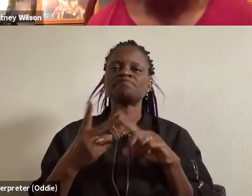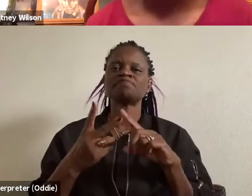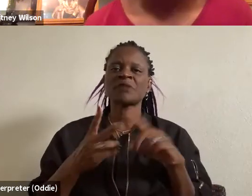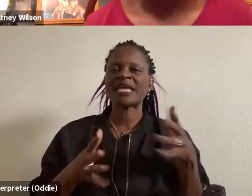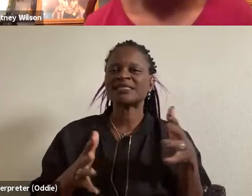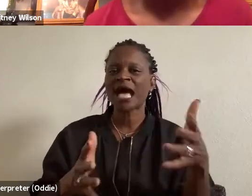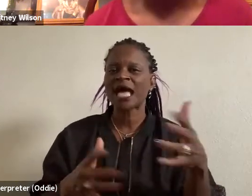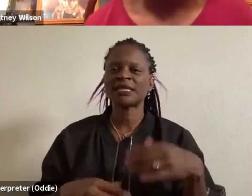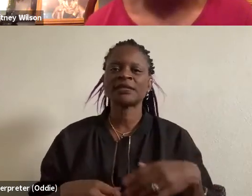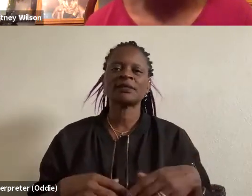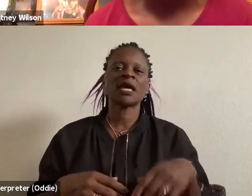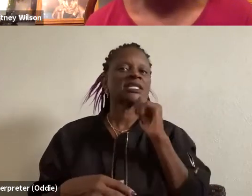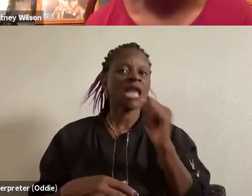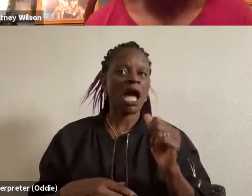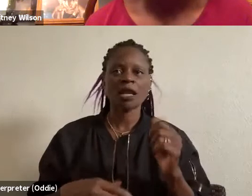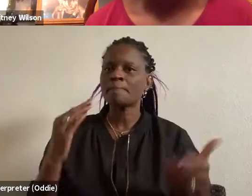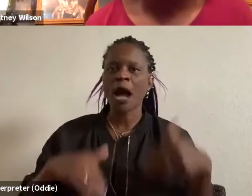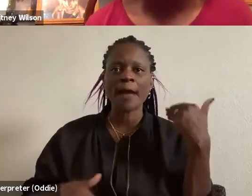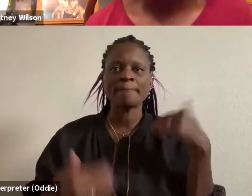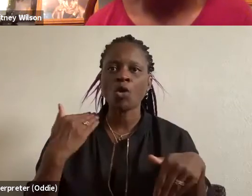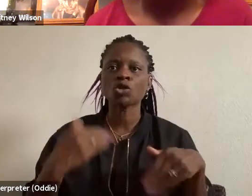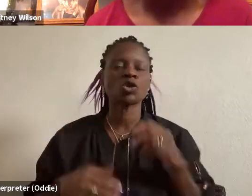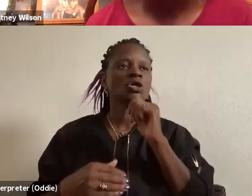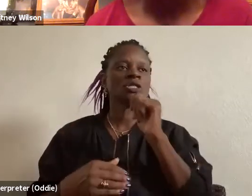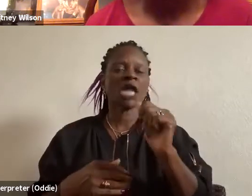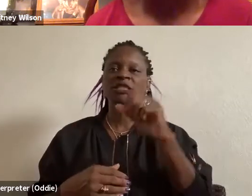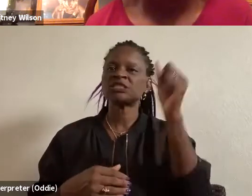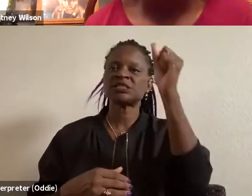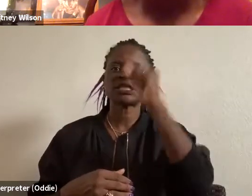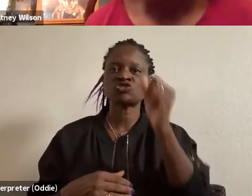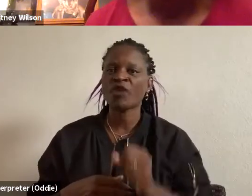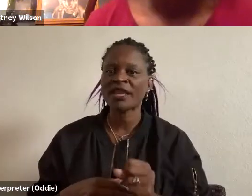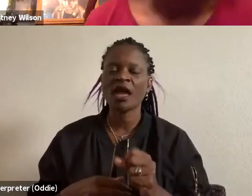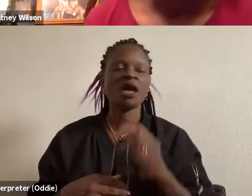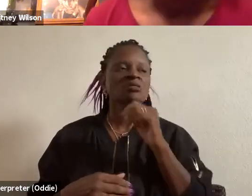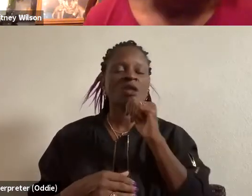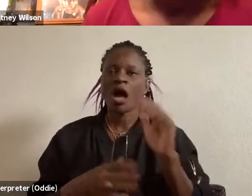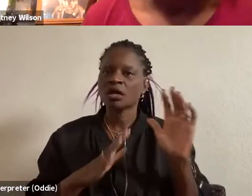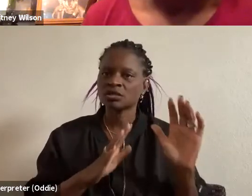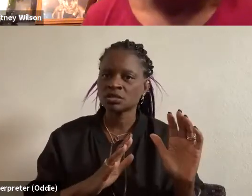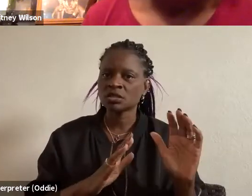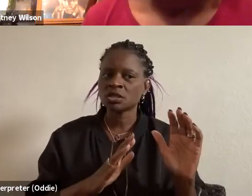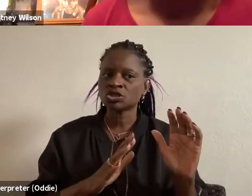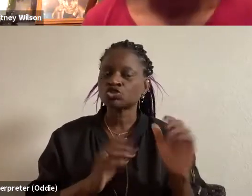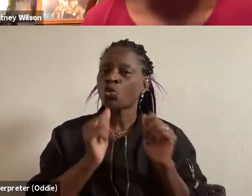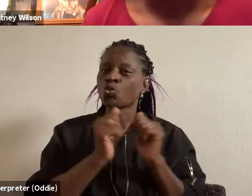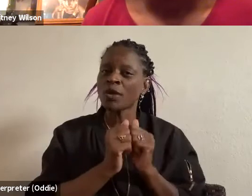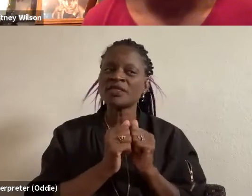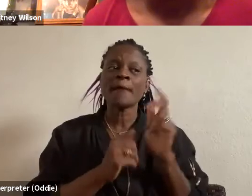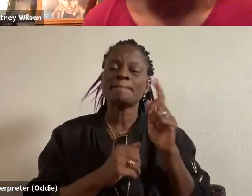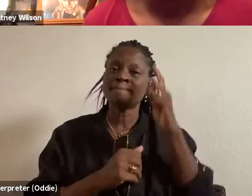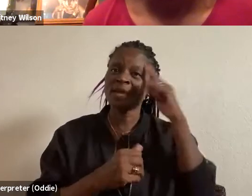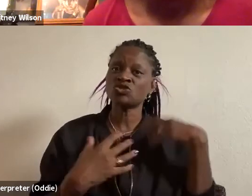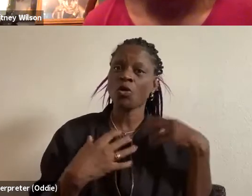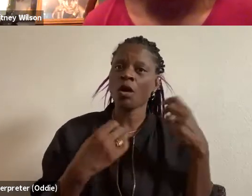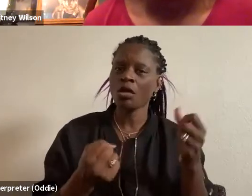disorder, not schizophrenia. So even when it comes to the mental health discussions, it's only certain mental illnesses that get the